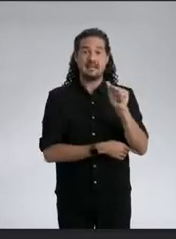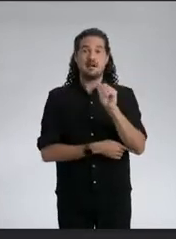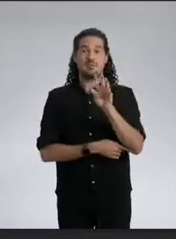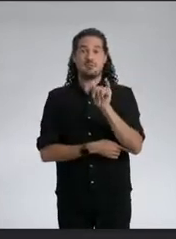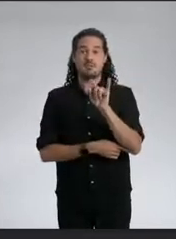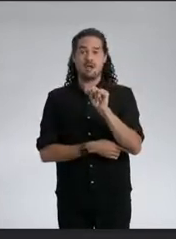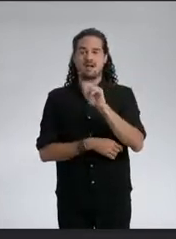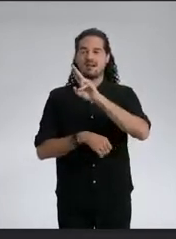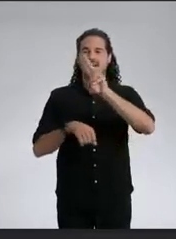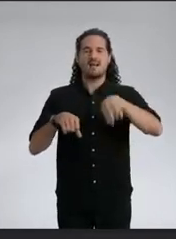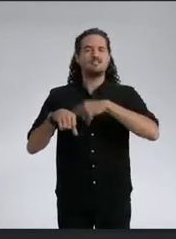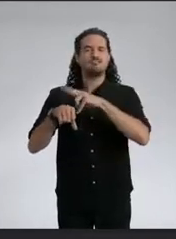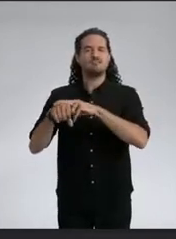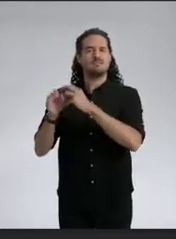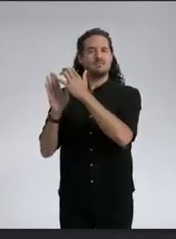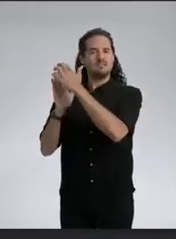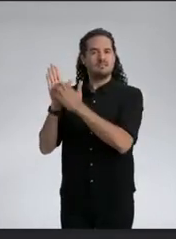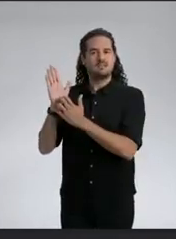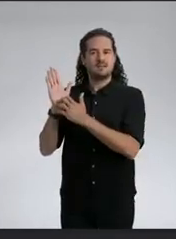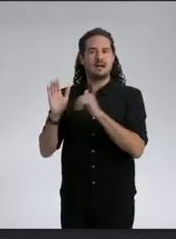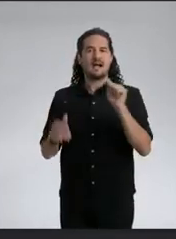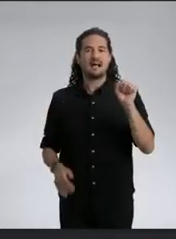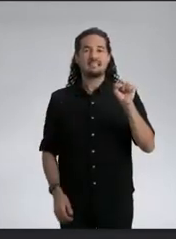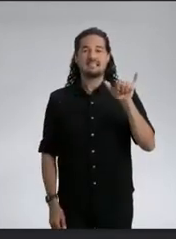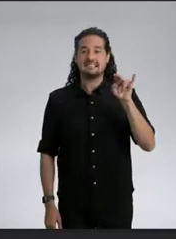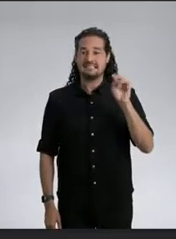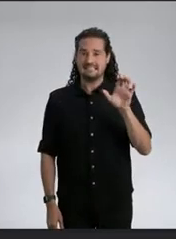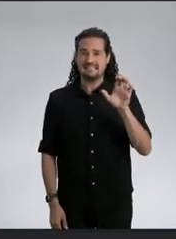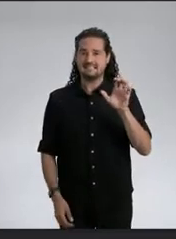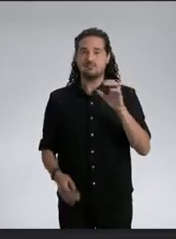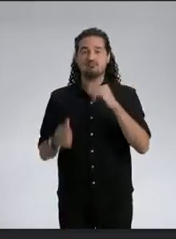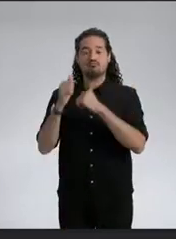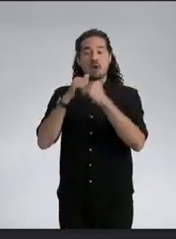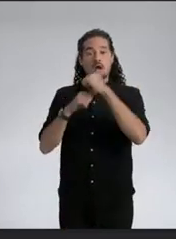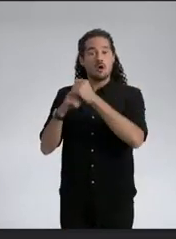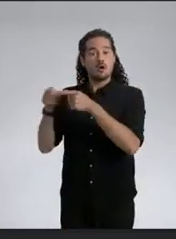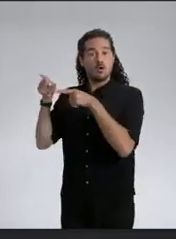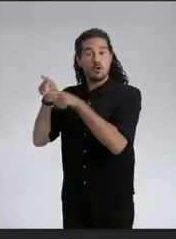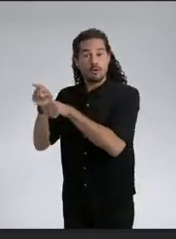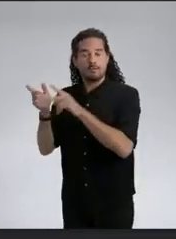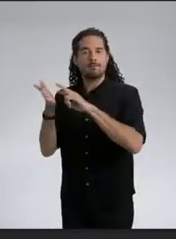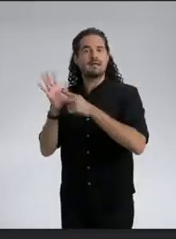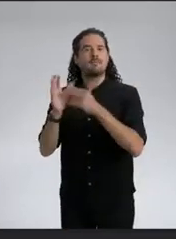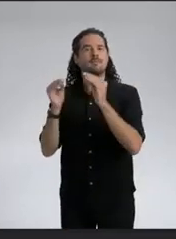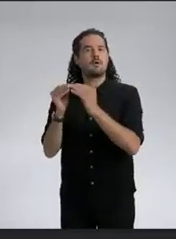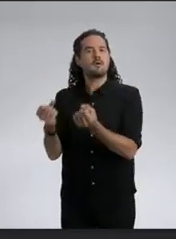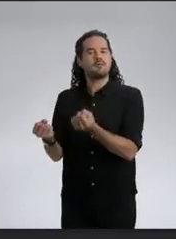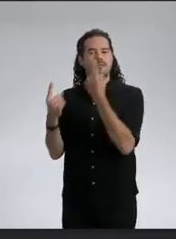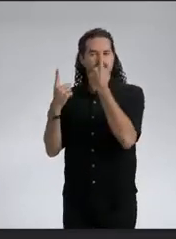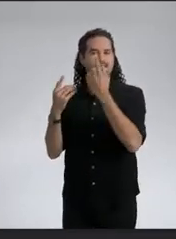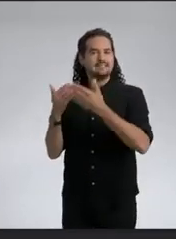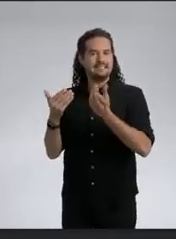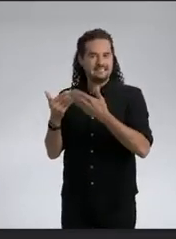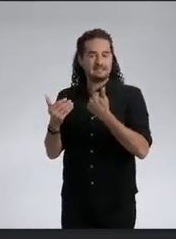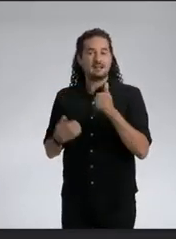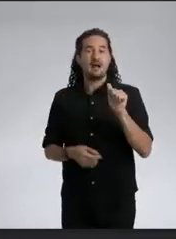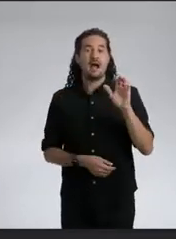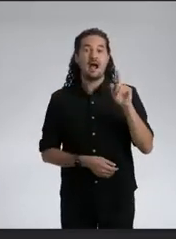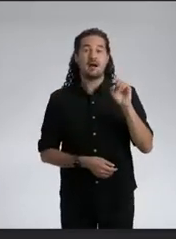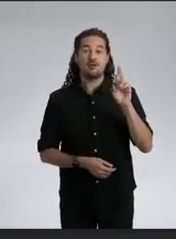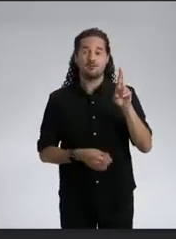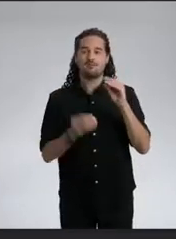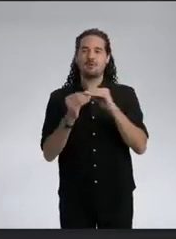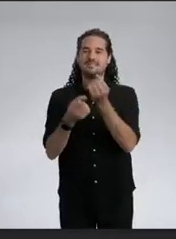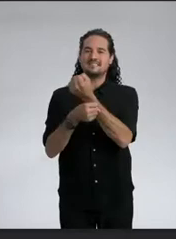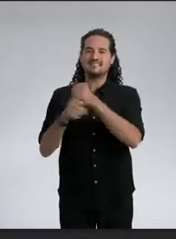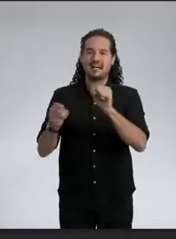code. Structured concurrency makes concurrent code easier to reason about, and actors help you safely model shared state in